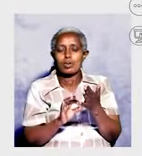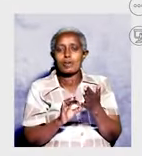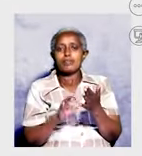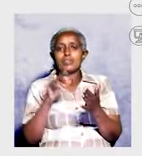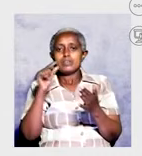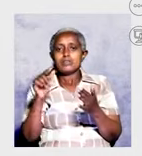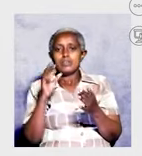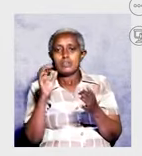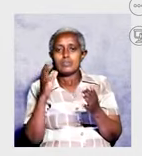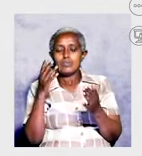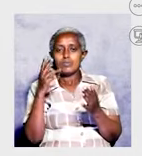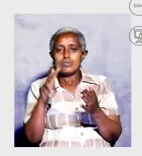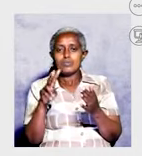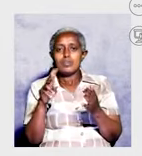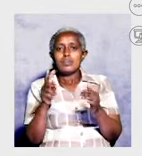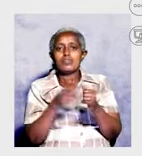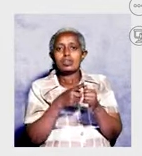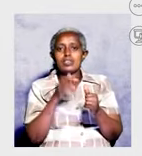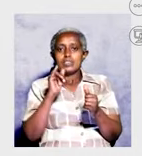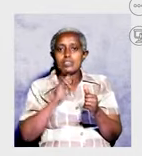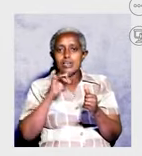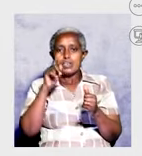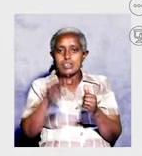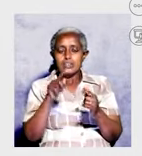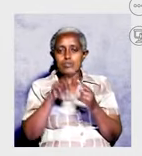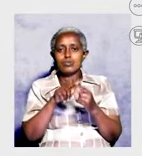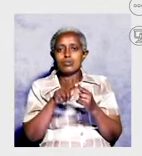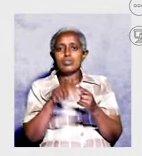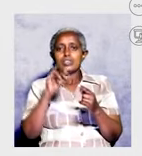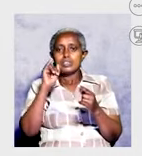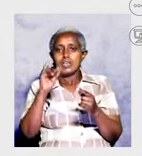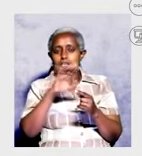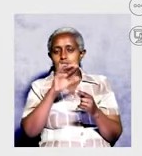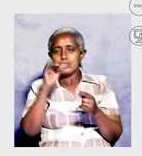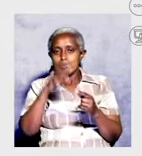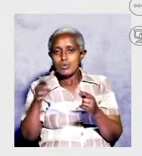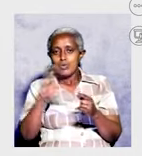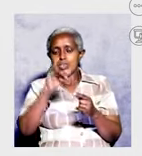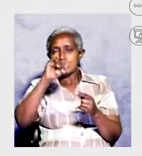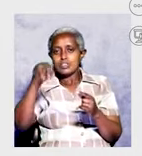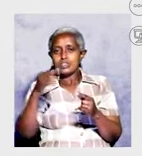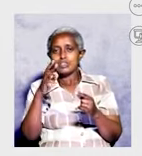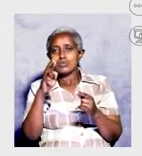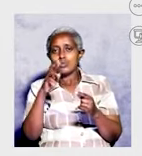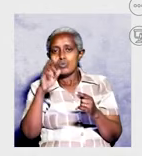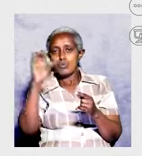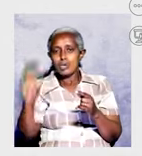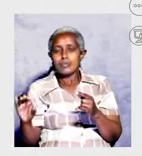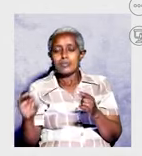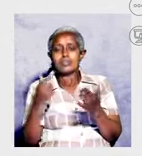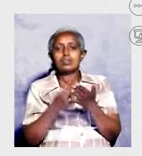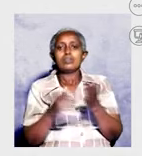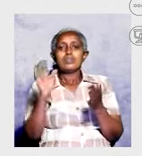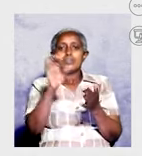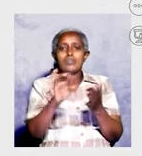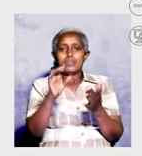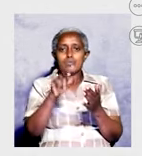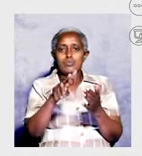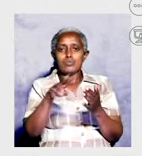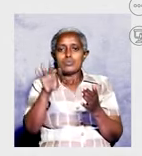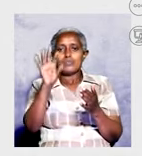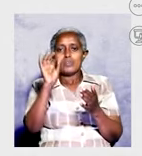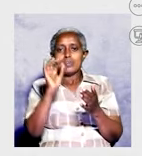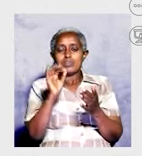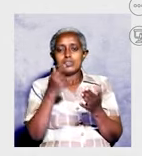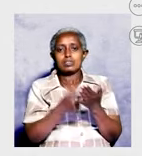minor of 2, first I need to delete the i's rows and the j's column at which 2 is found. 2 is found